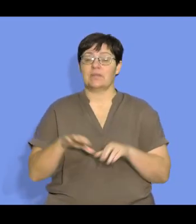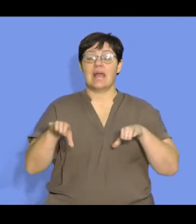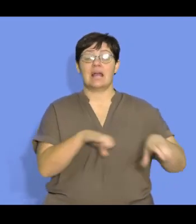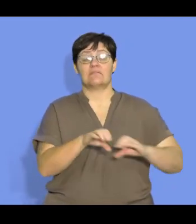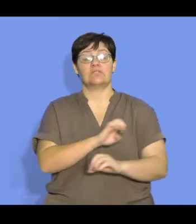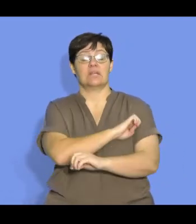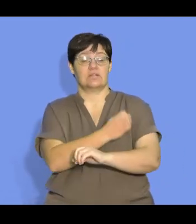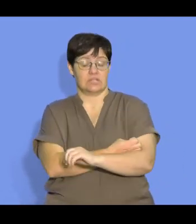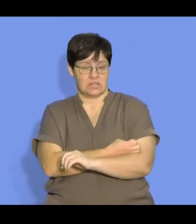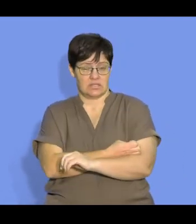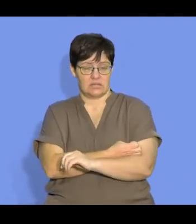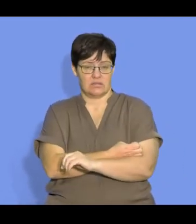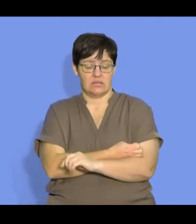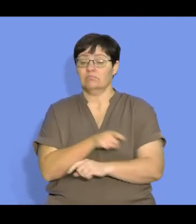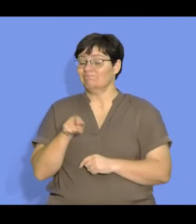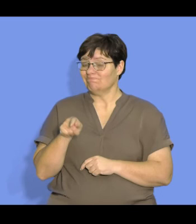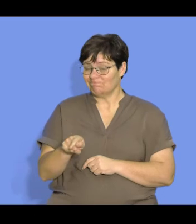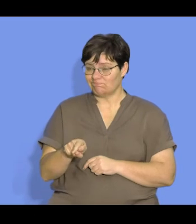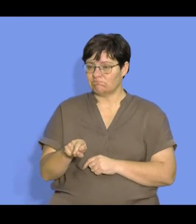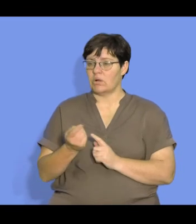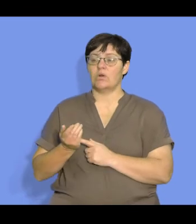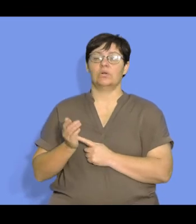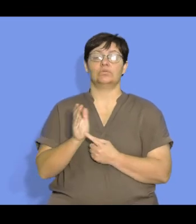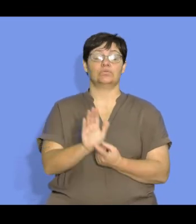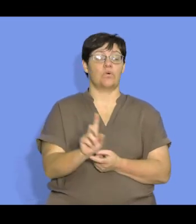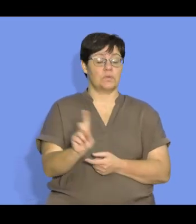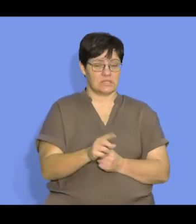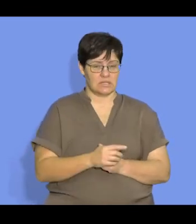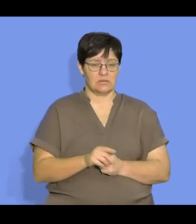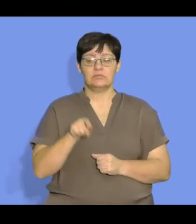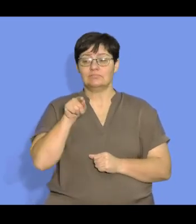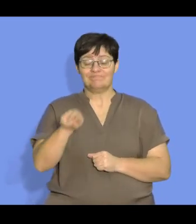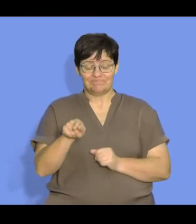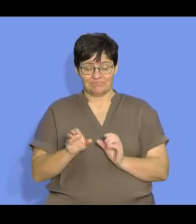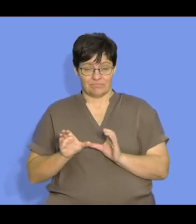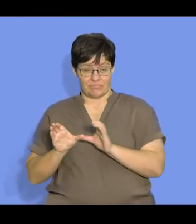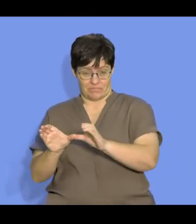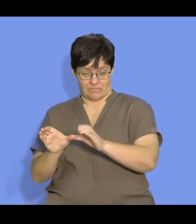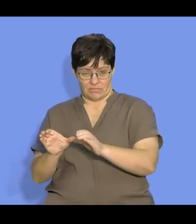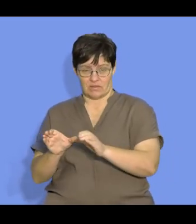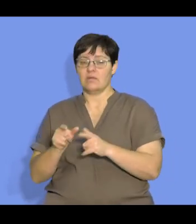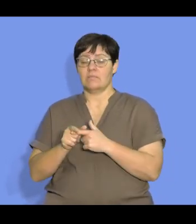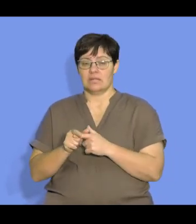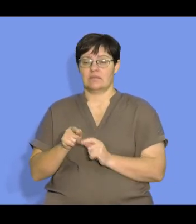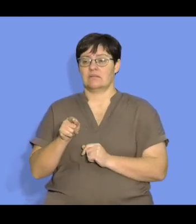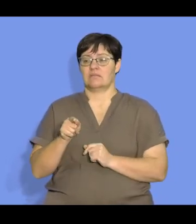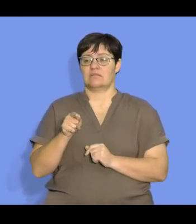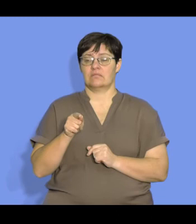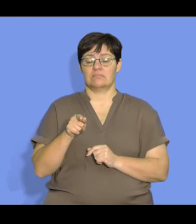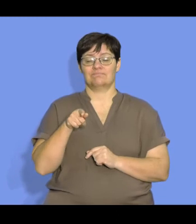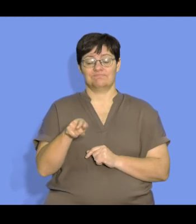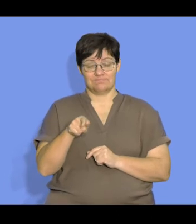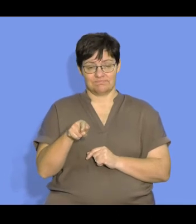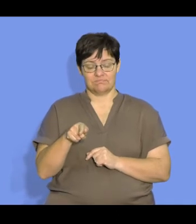activation energy is actually now showing us that that compartment there is the compartment